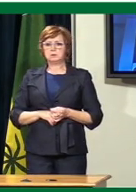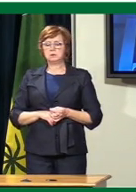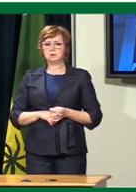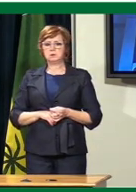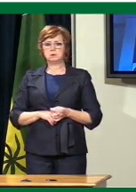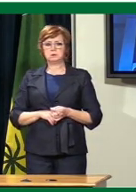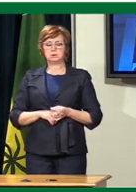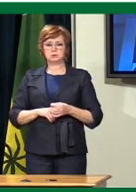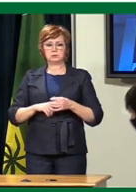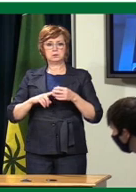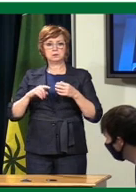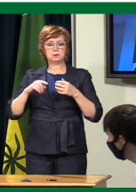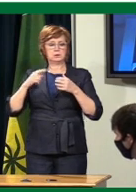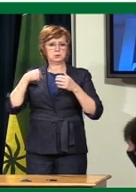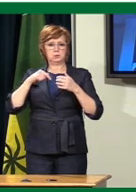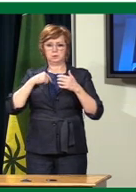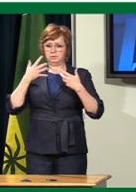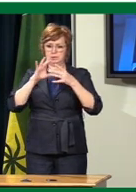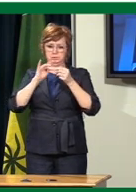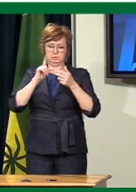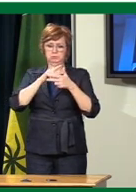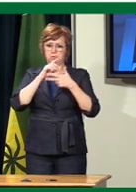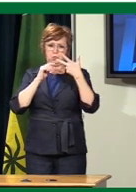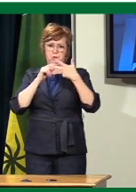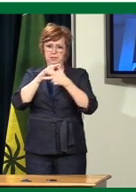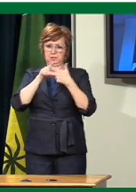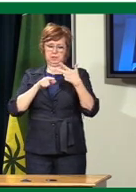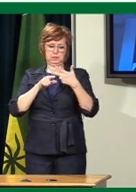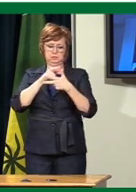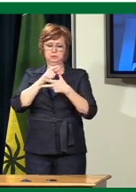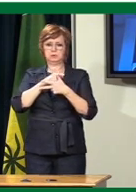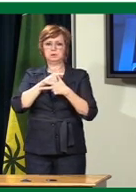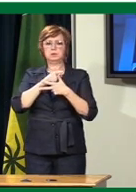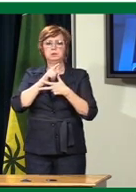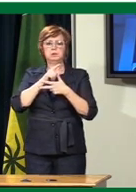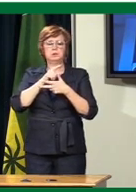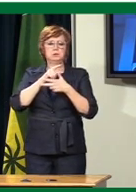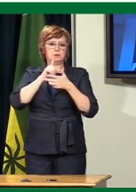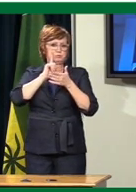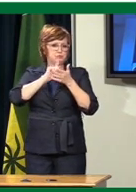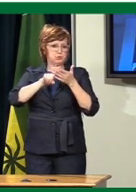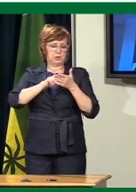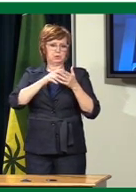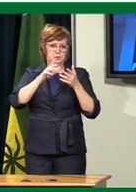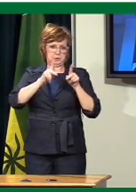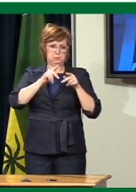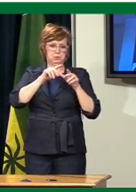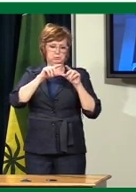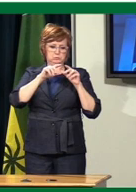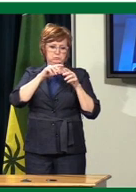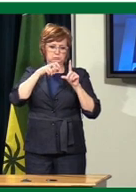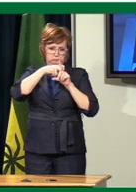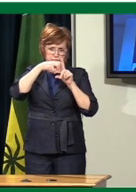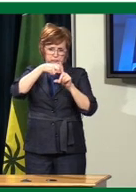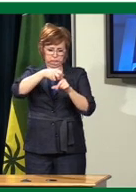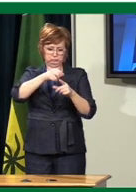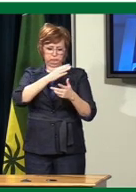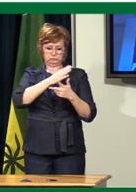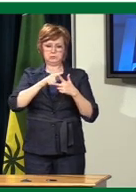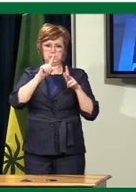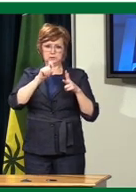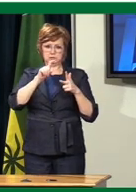it's really that 3-legged stool of contact tracing, testing, and public health orders that together work to help us control the